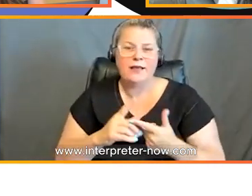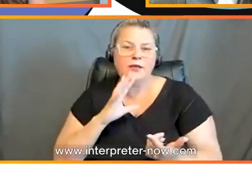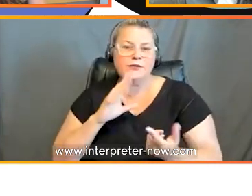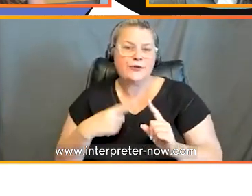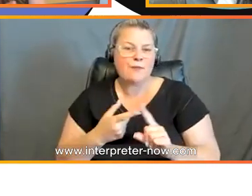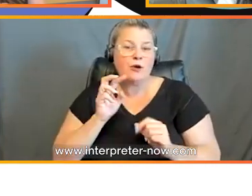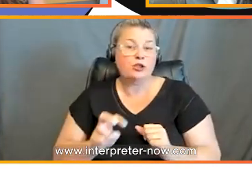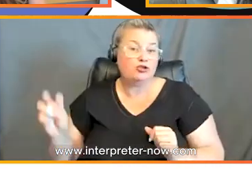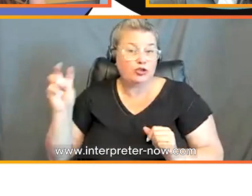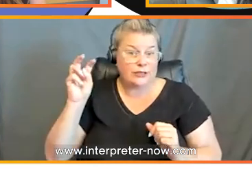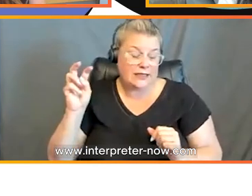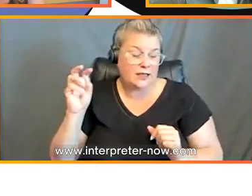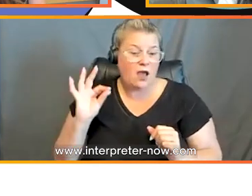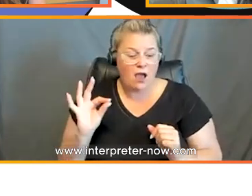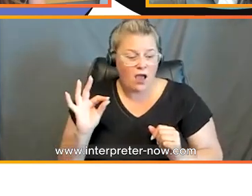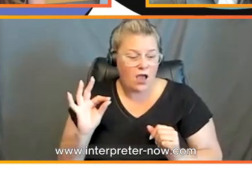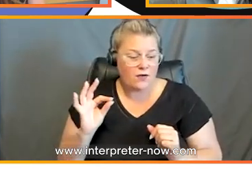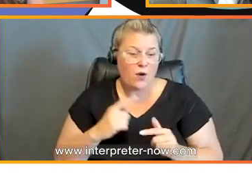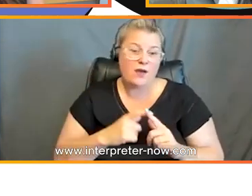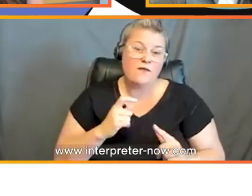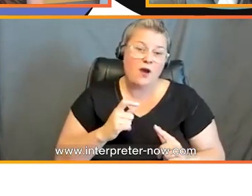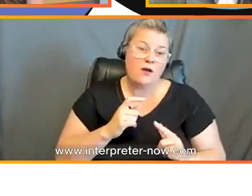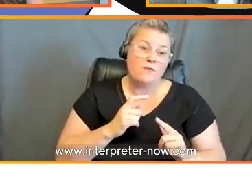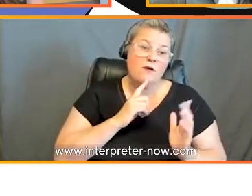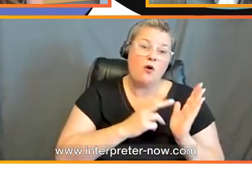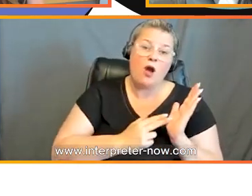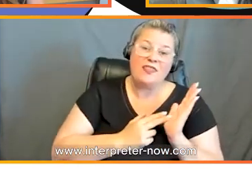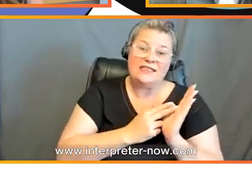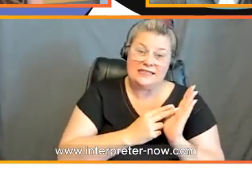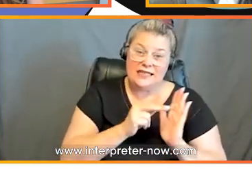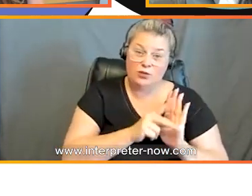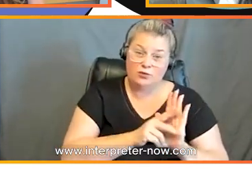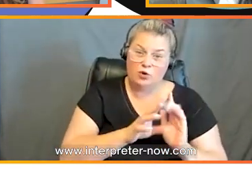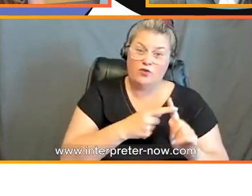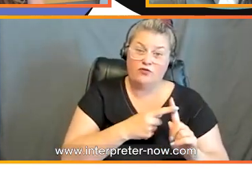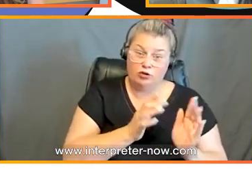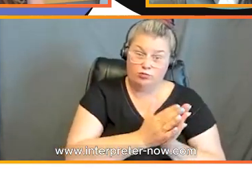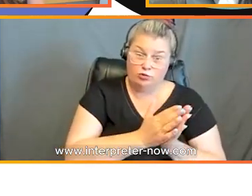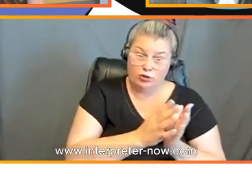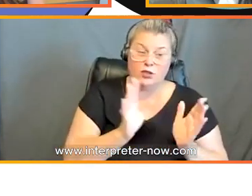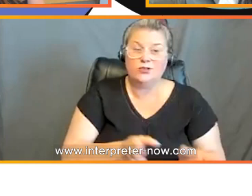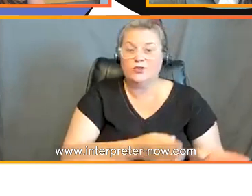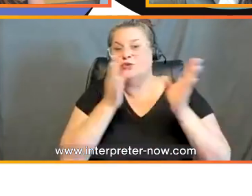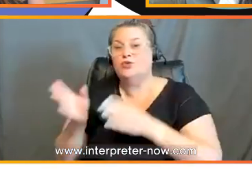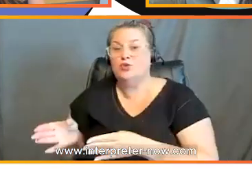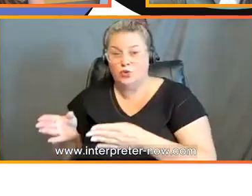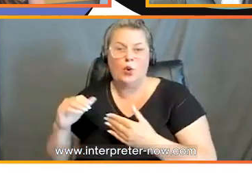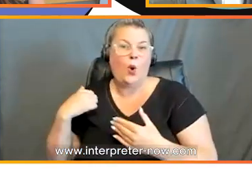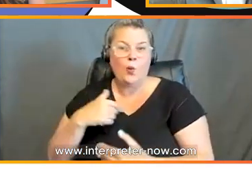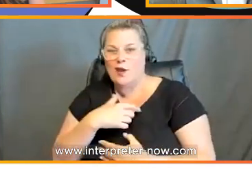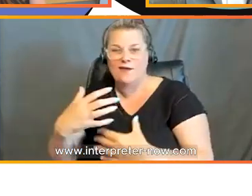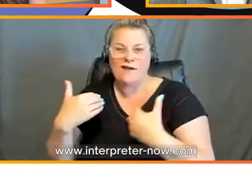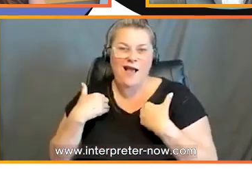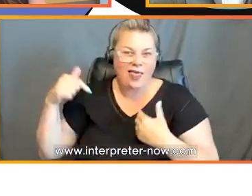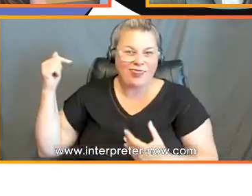of moving from the authenticity principle, your first book, to We've Got This as well. You can add that on. Thank